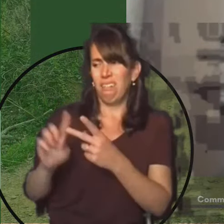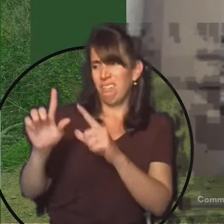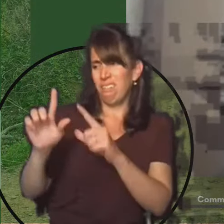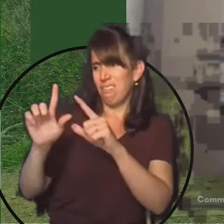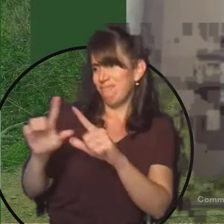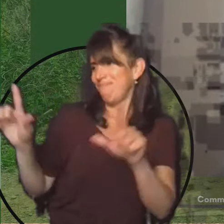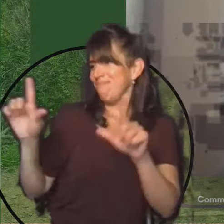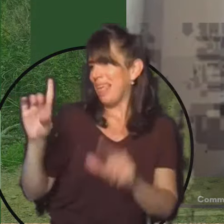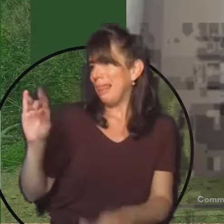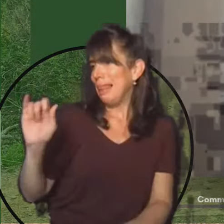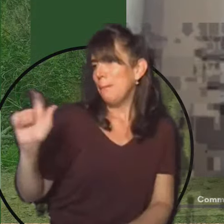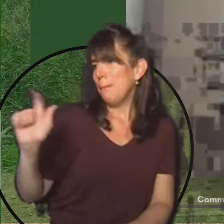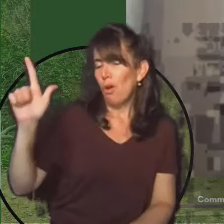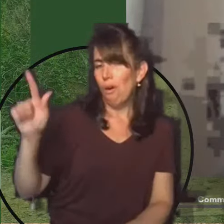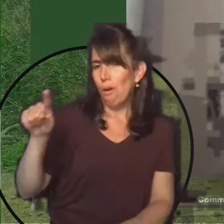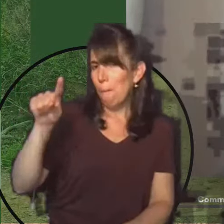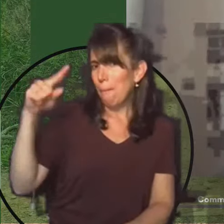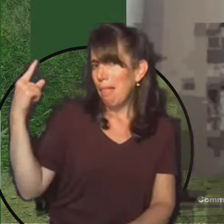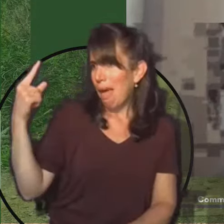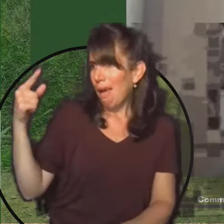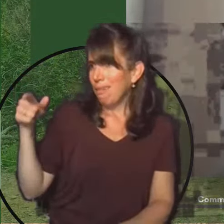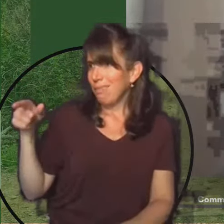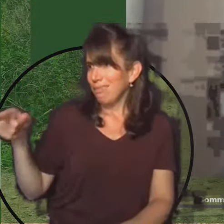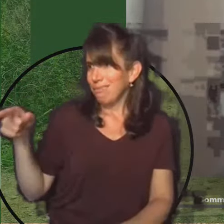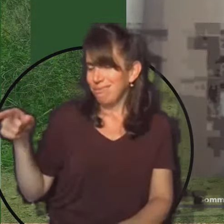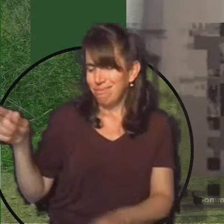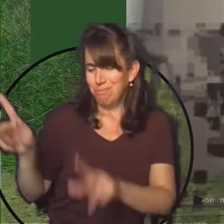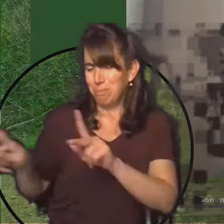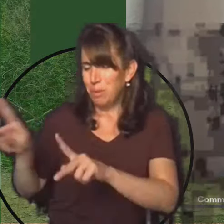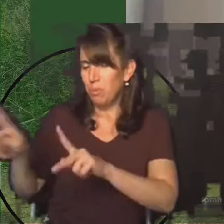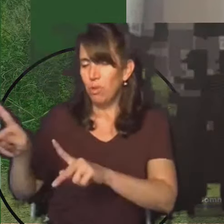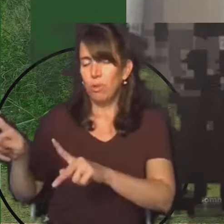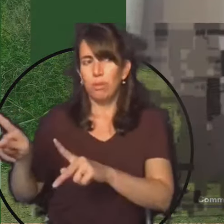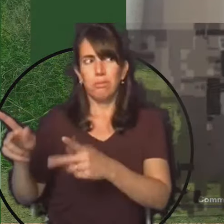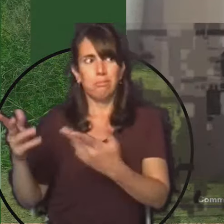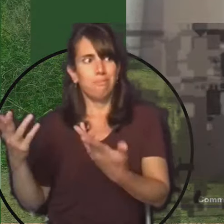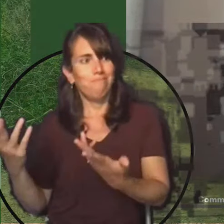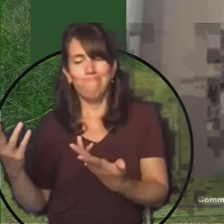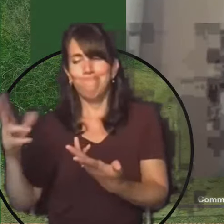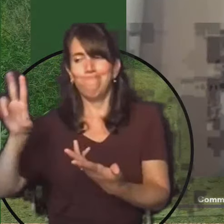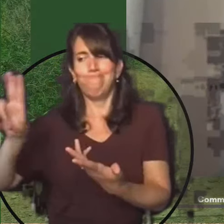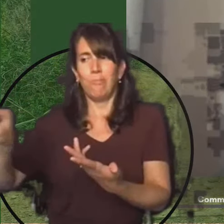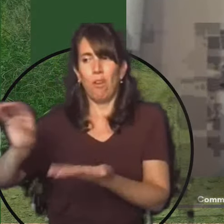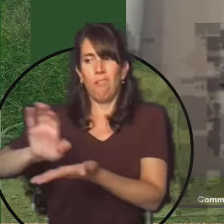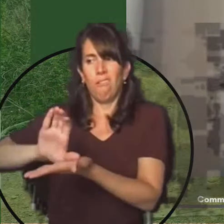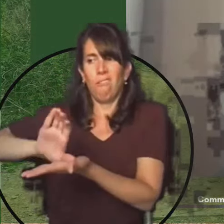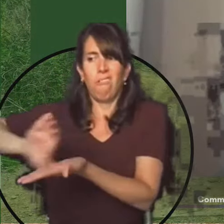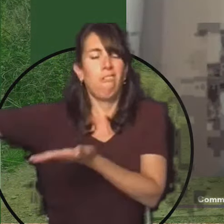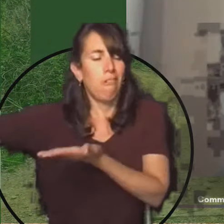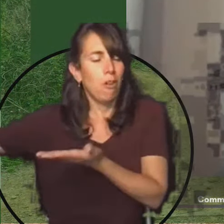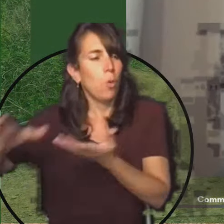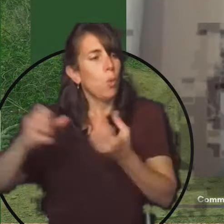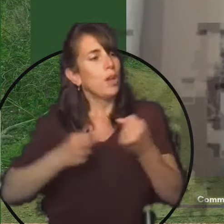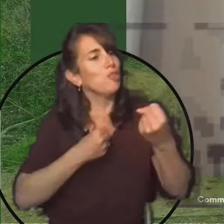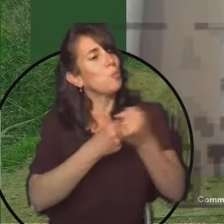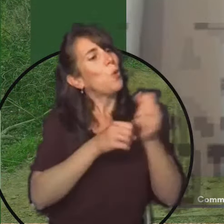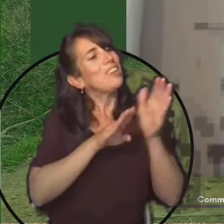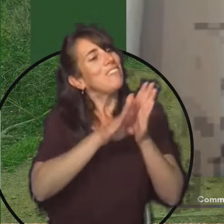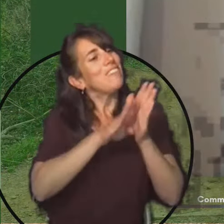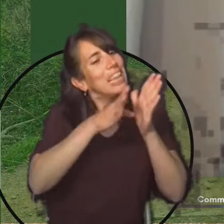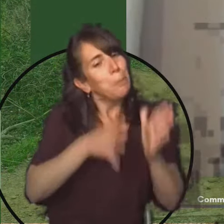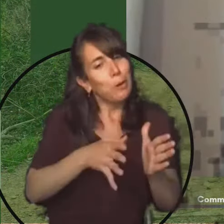interests of corporations, developers, and a wealthy white upper class in Atlanta. And that through Cop